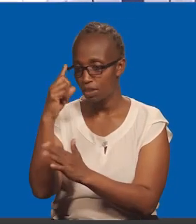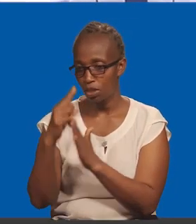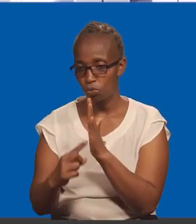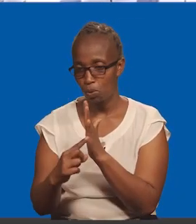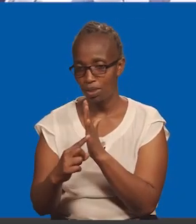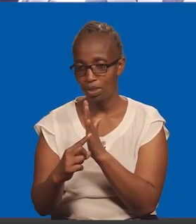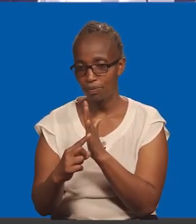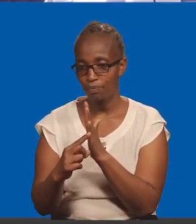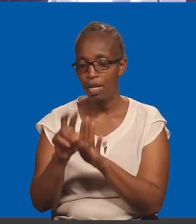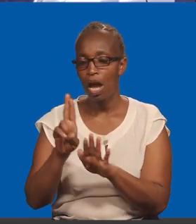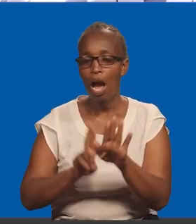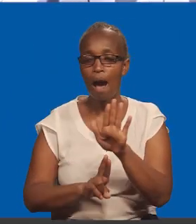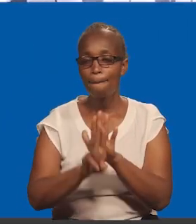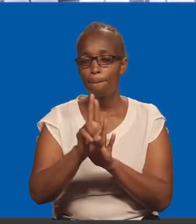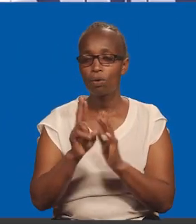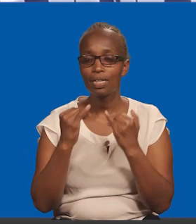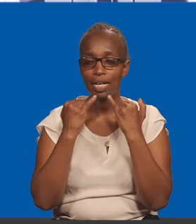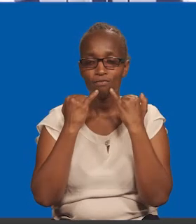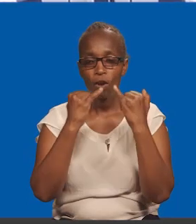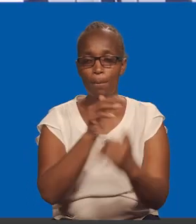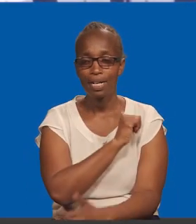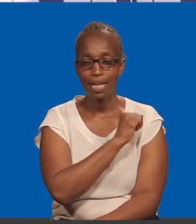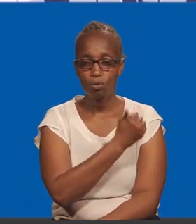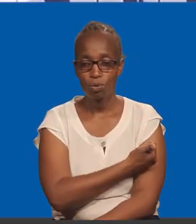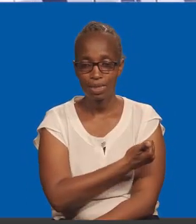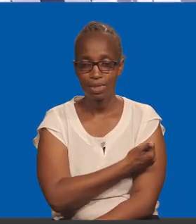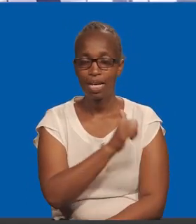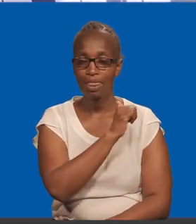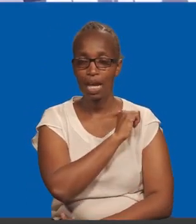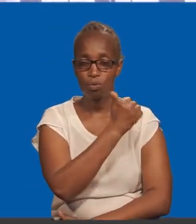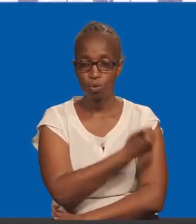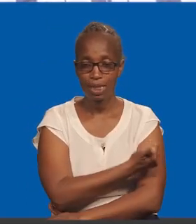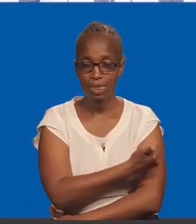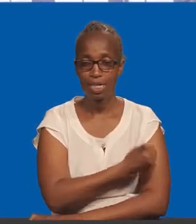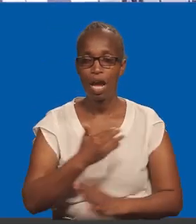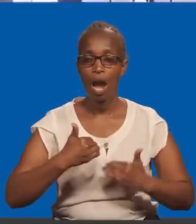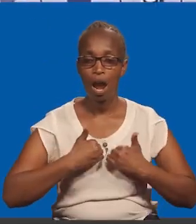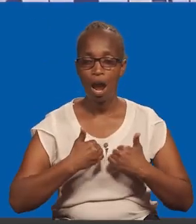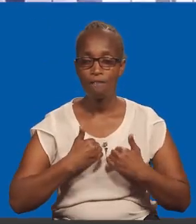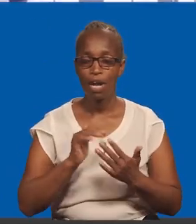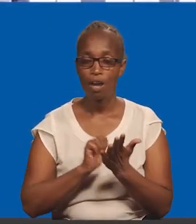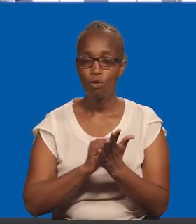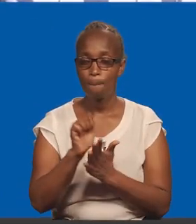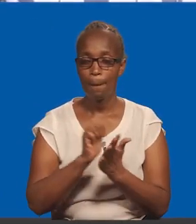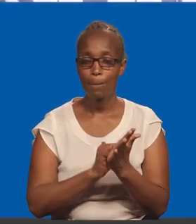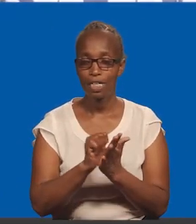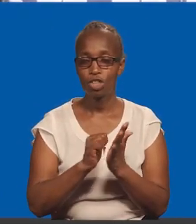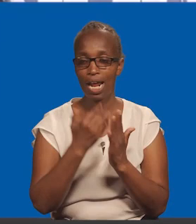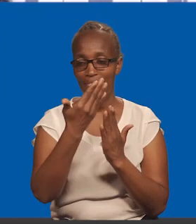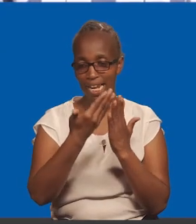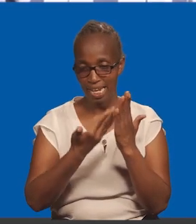15.2 says, upon notifying the authority has to